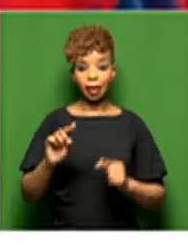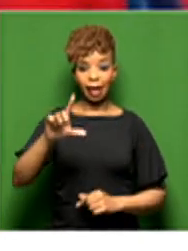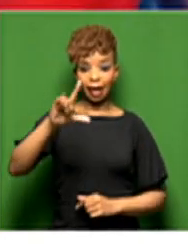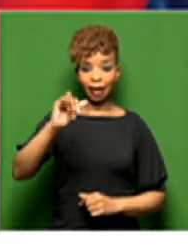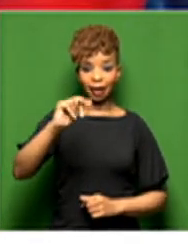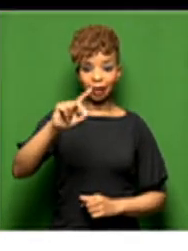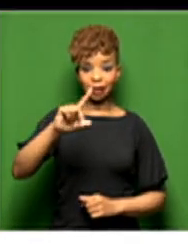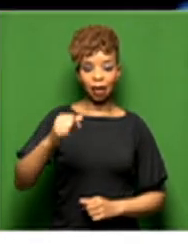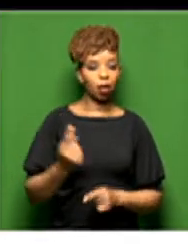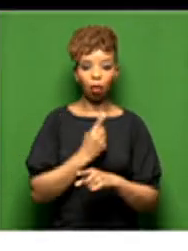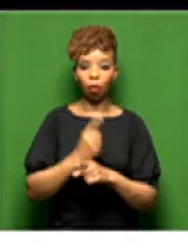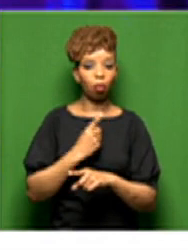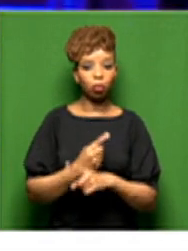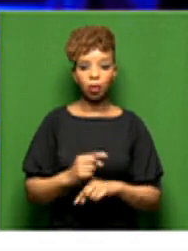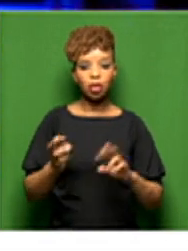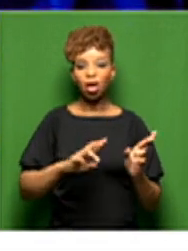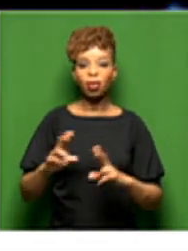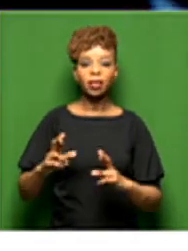always ready for a fight. So